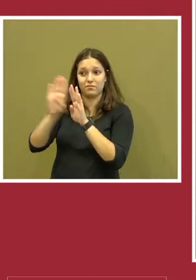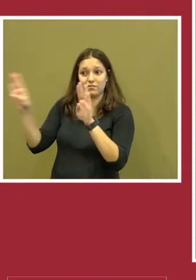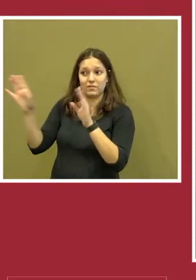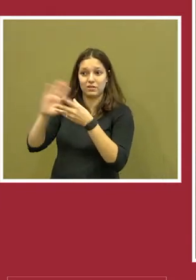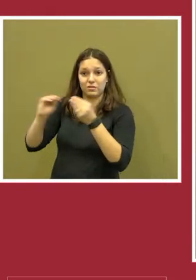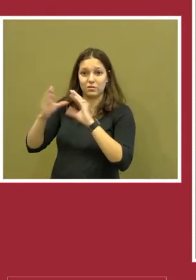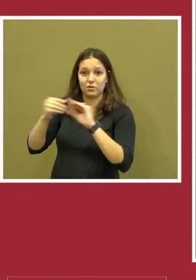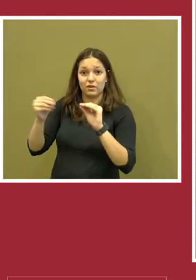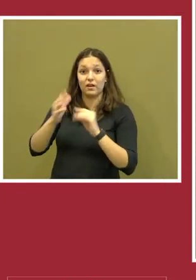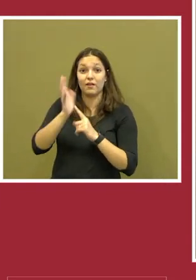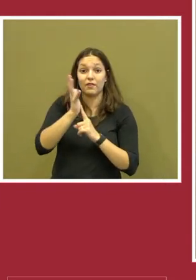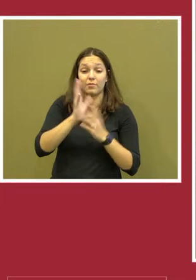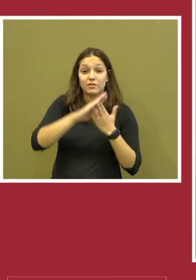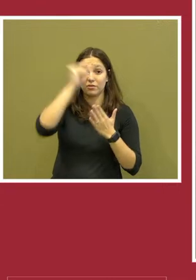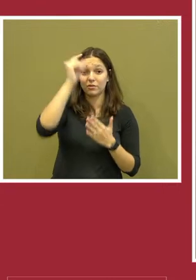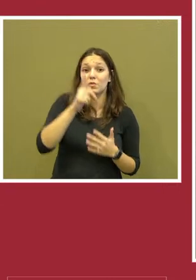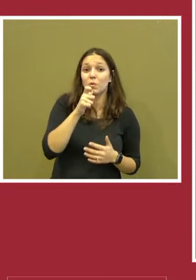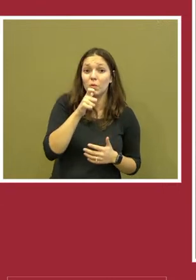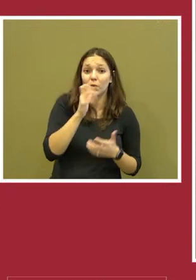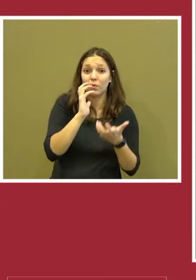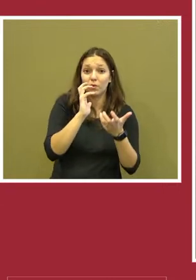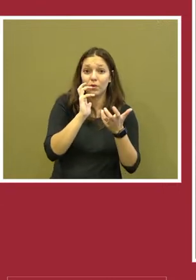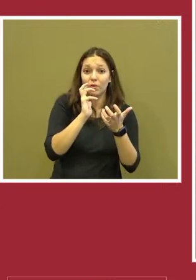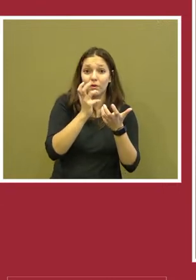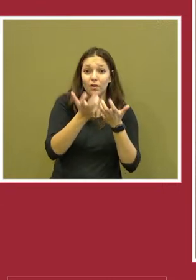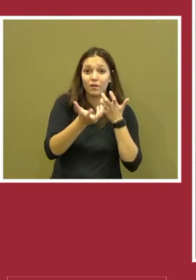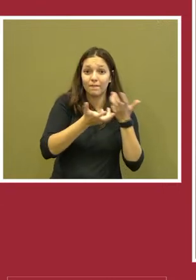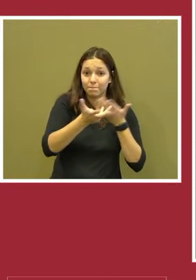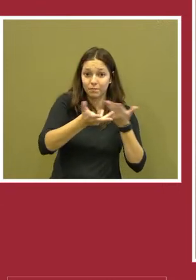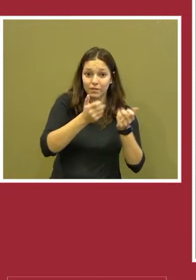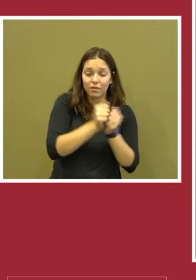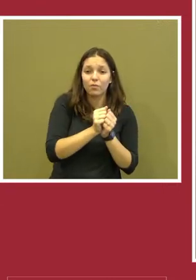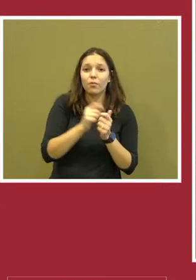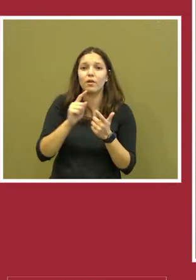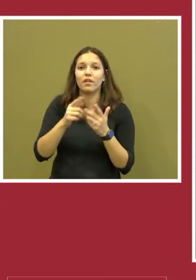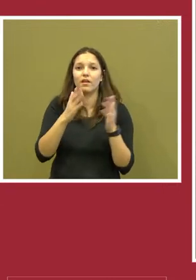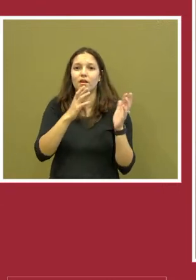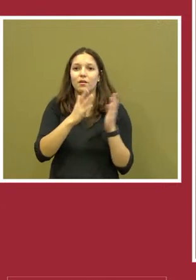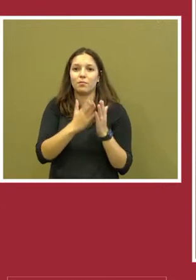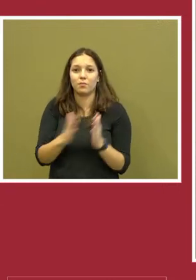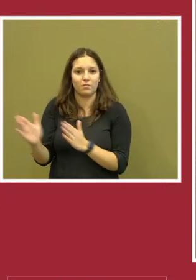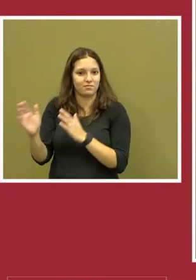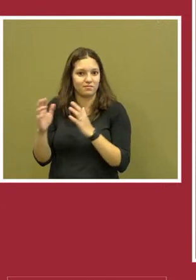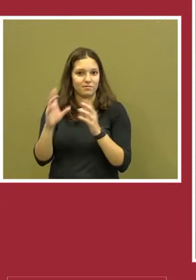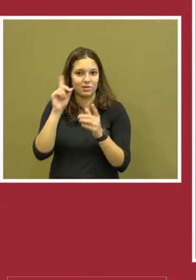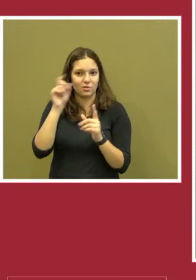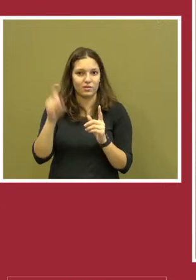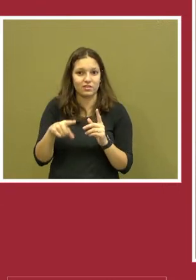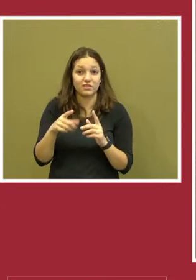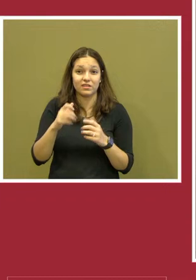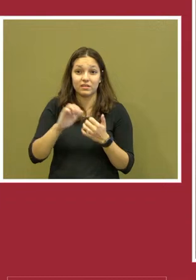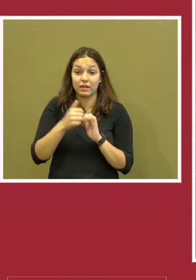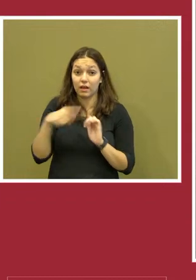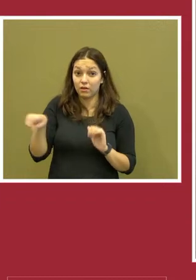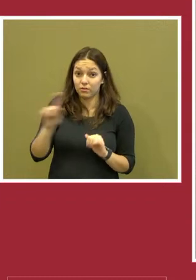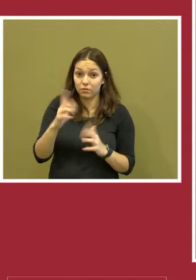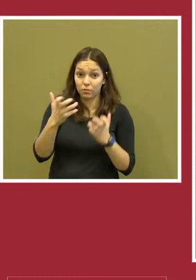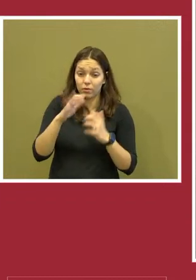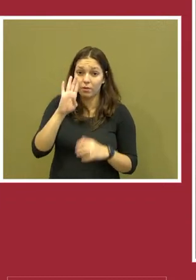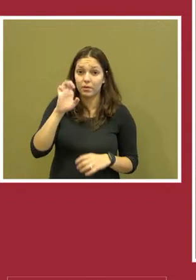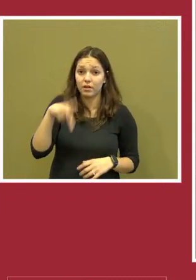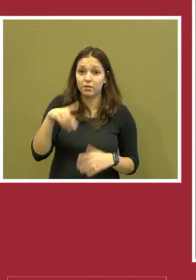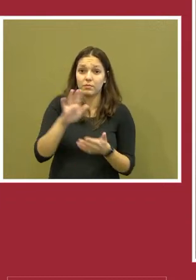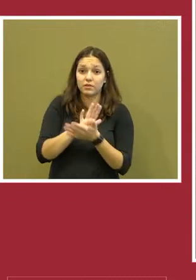to learn who I was talking to and to prepare my questions accordingly. I ask you, is this the way you want Ben Lapine Schools represented to the